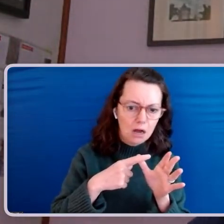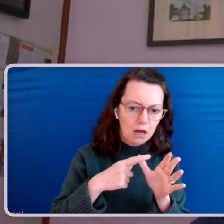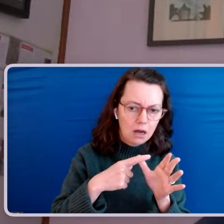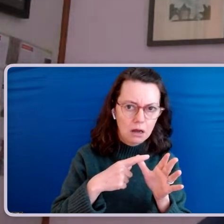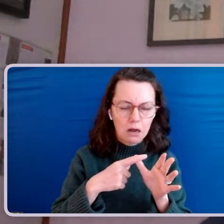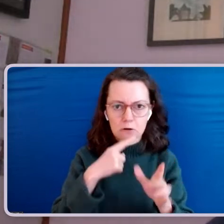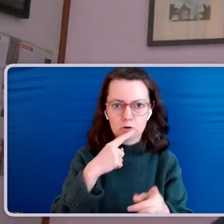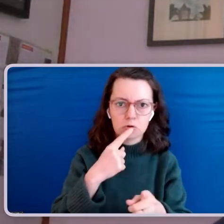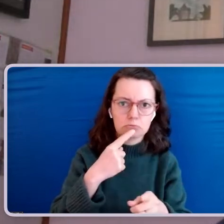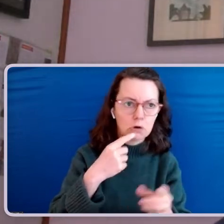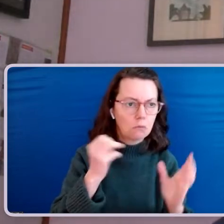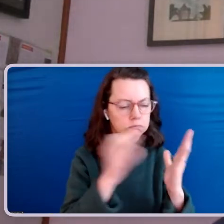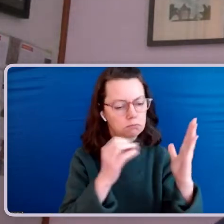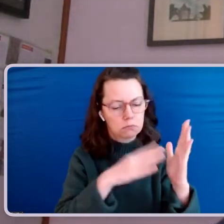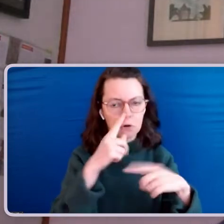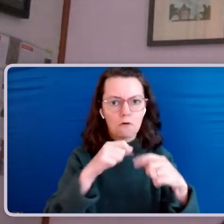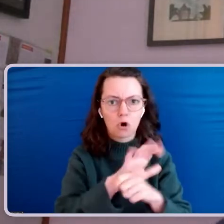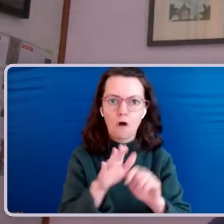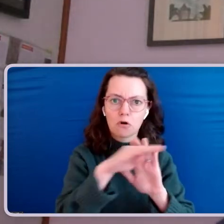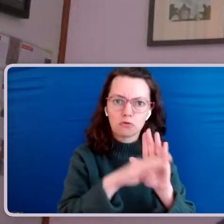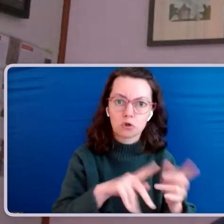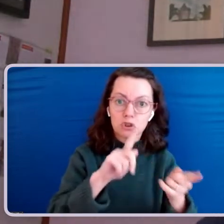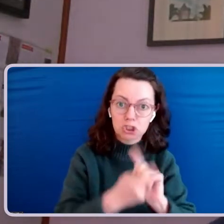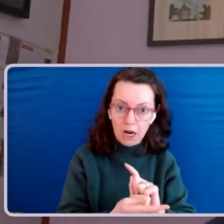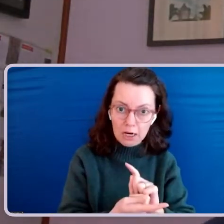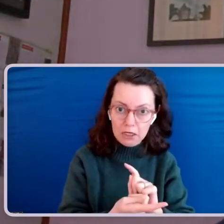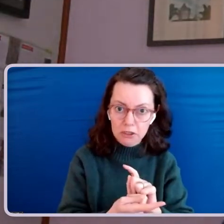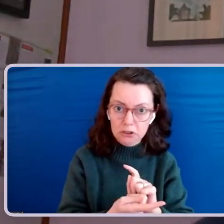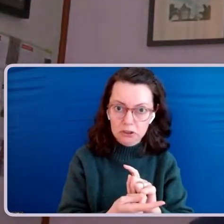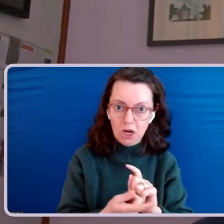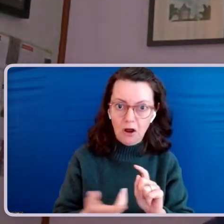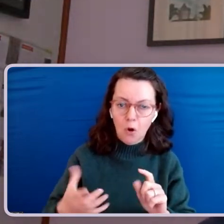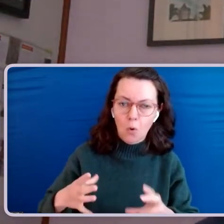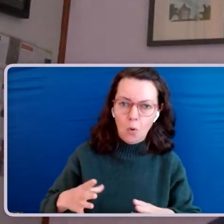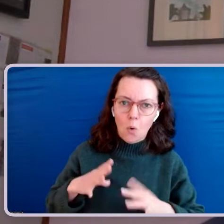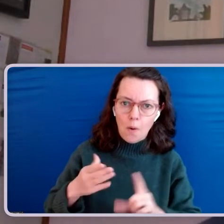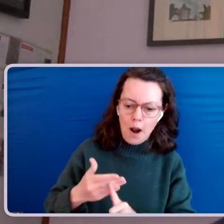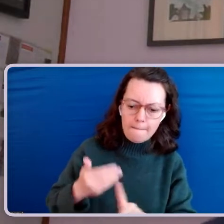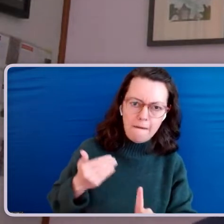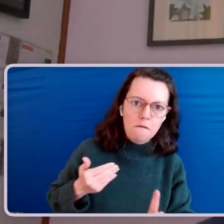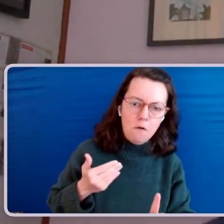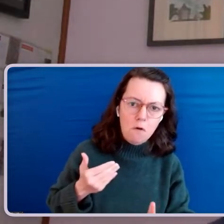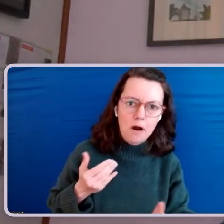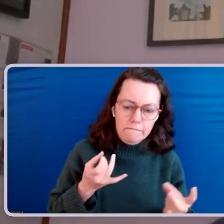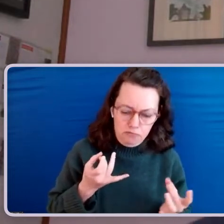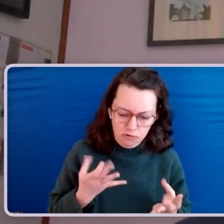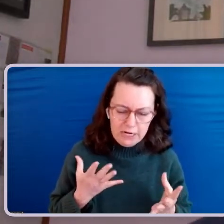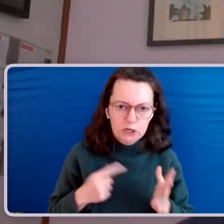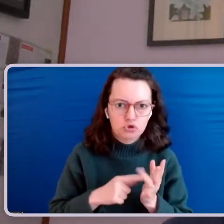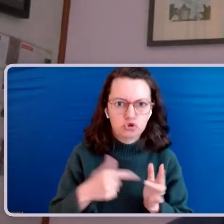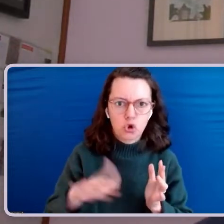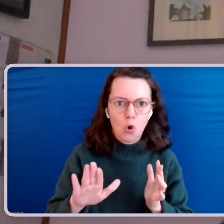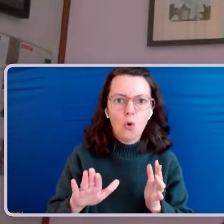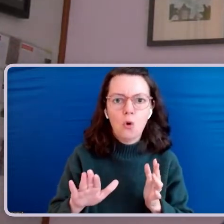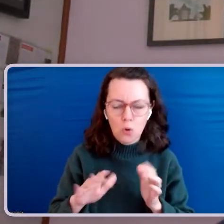to COVID rules or regulations, these stuff is already ready to go to be released out